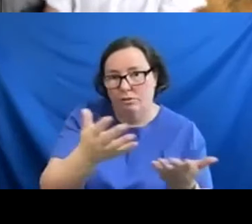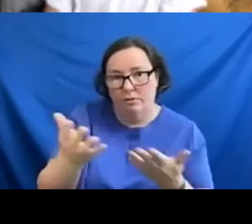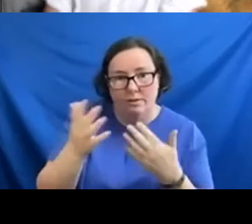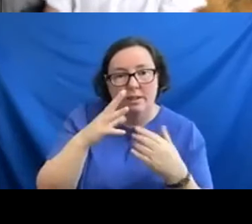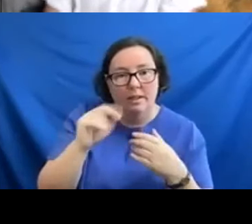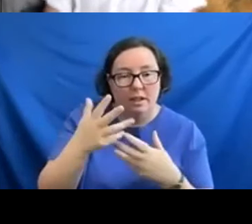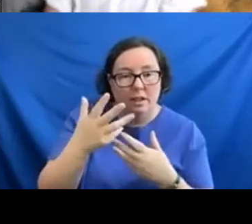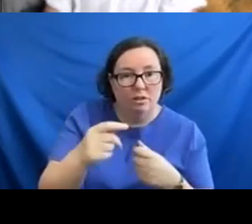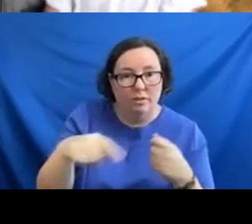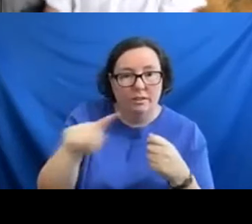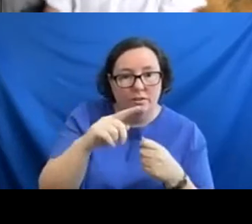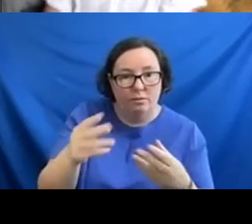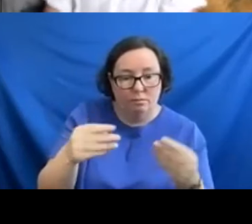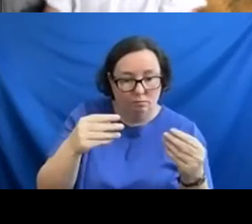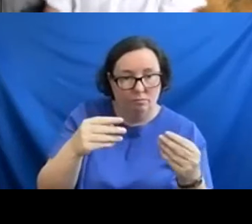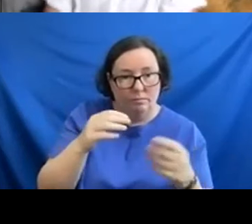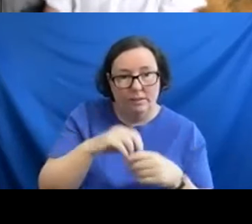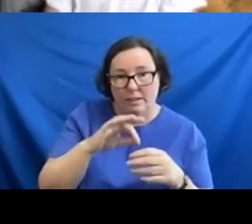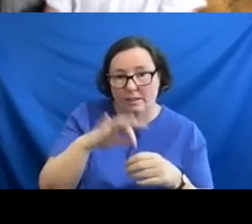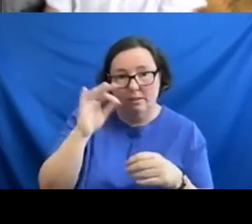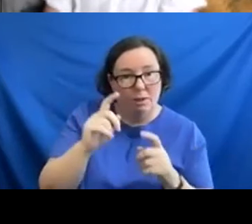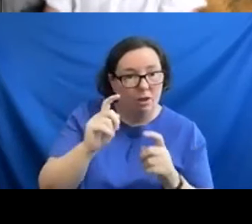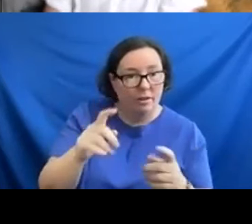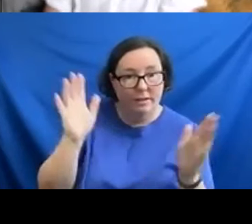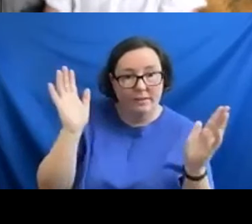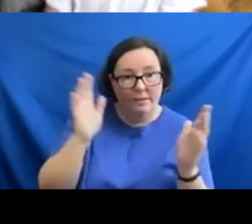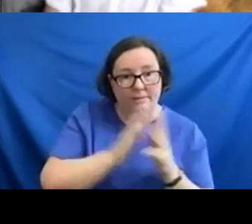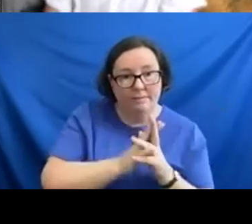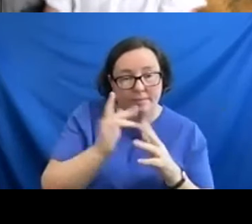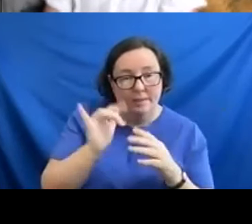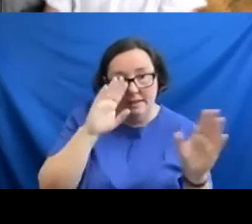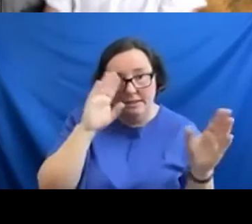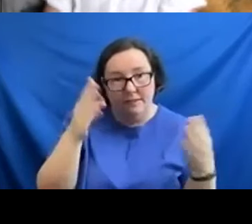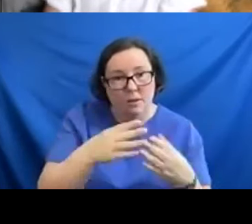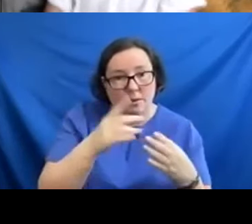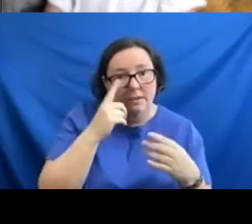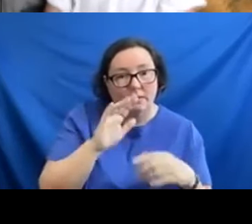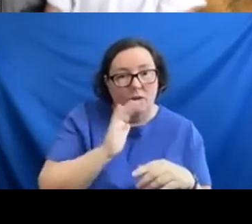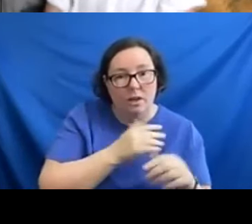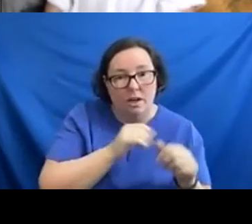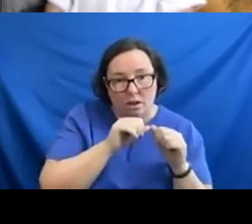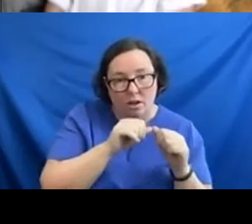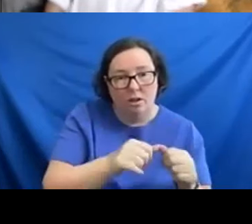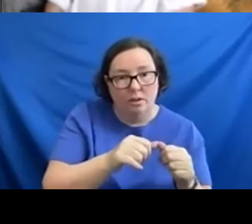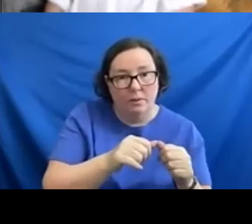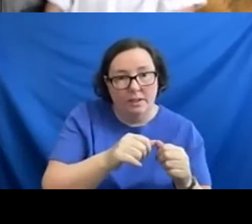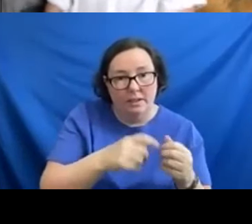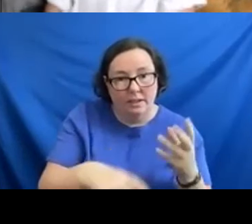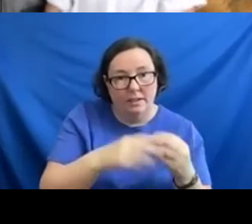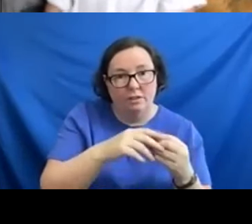and I trust you would take these in the spirit that they're given as a focus of our ongoing